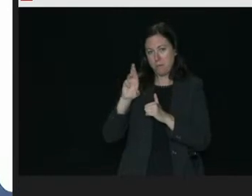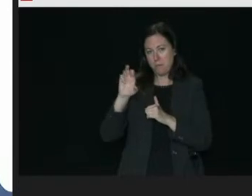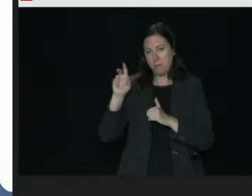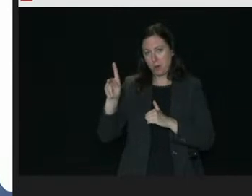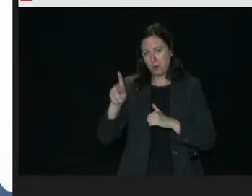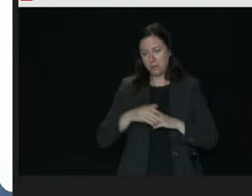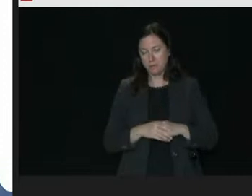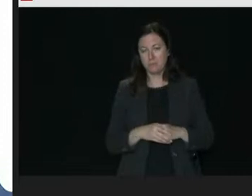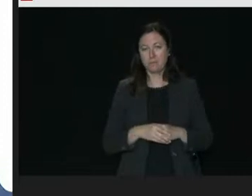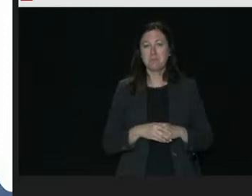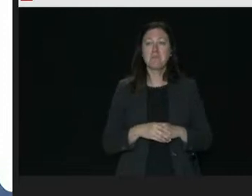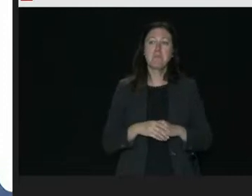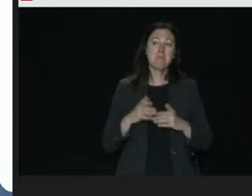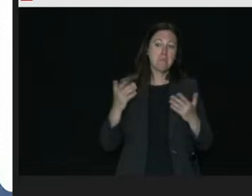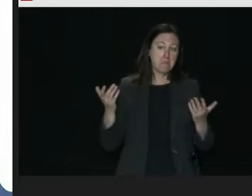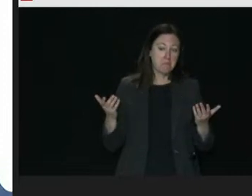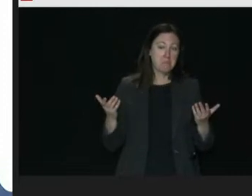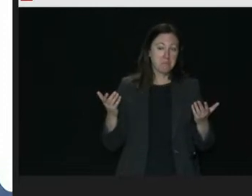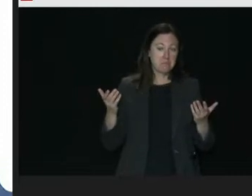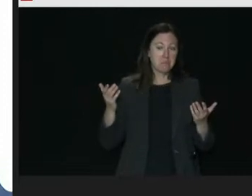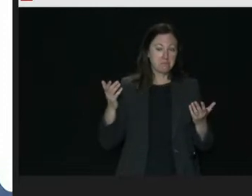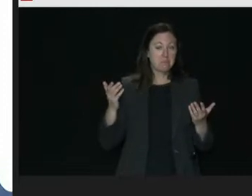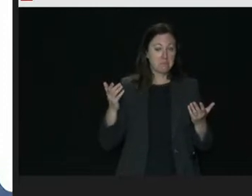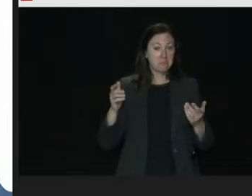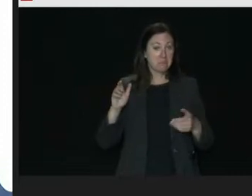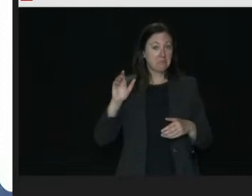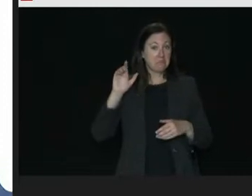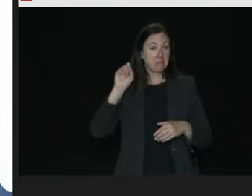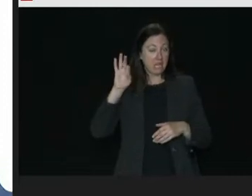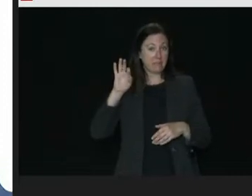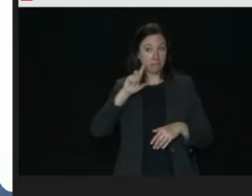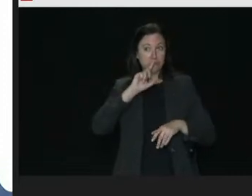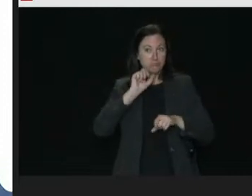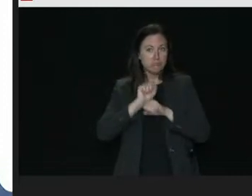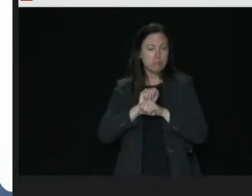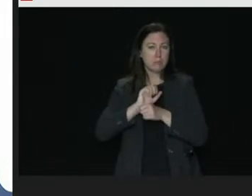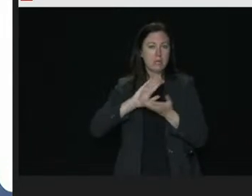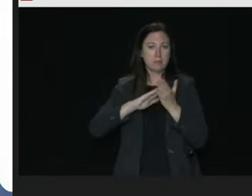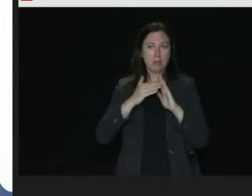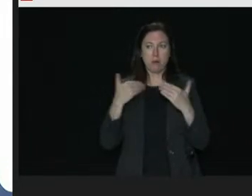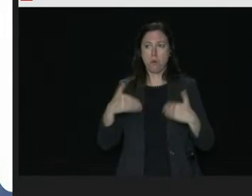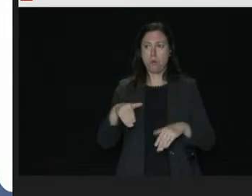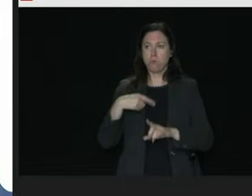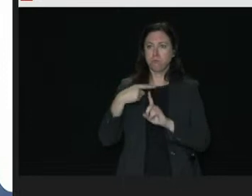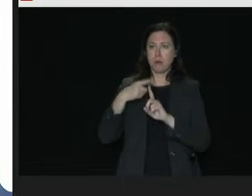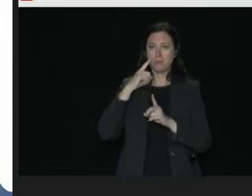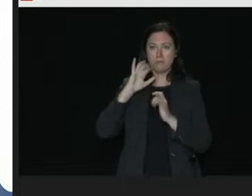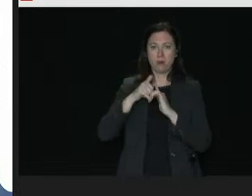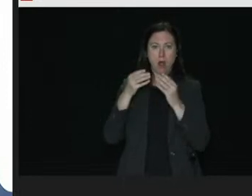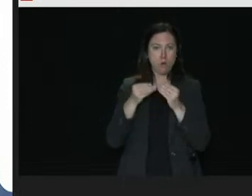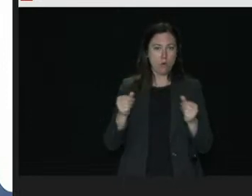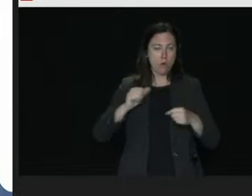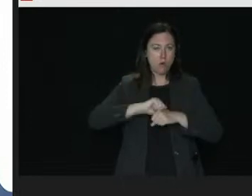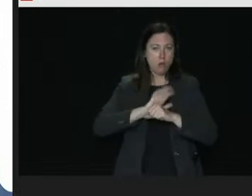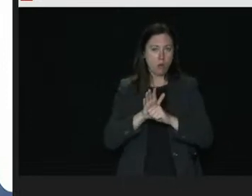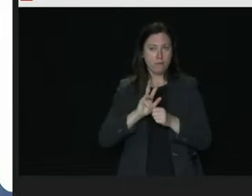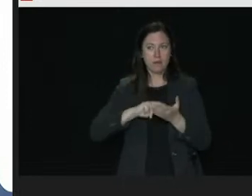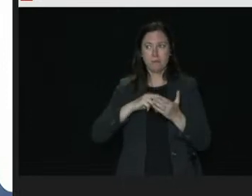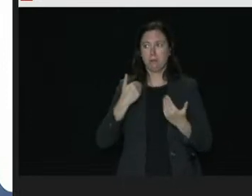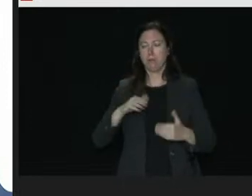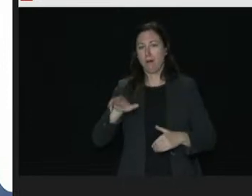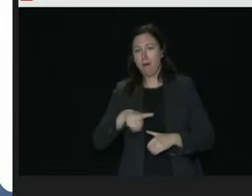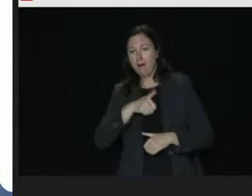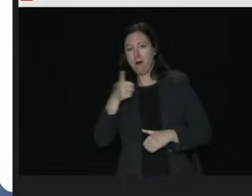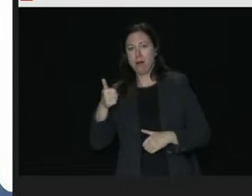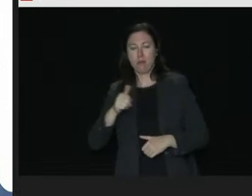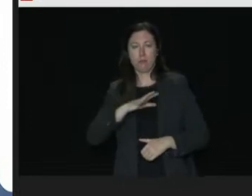As we see it, this really is an effective treatment, and it is another strong tool to have in our toolbox in fighting